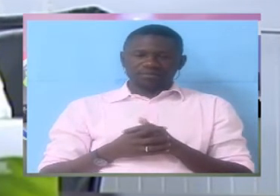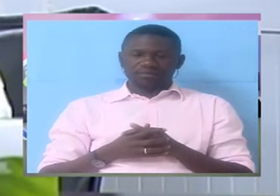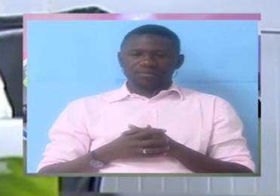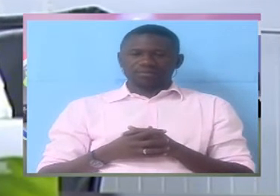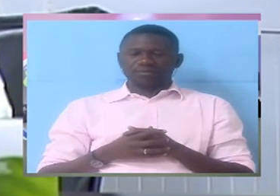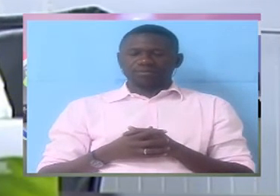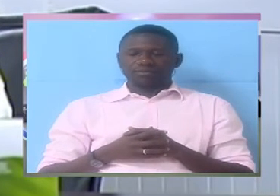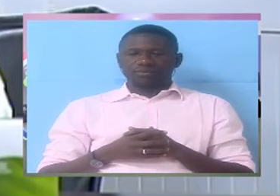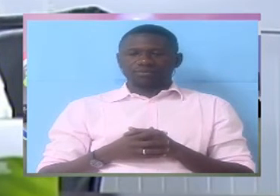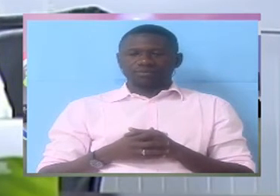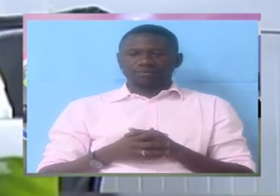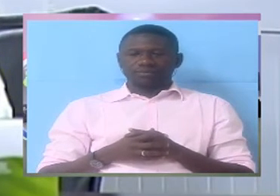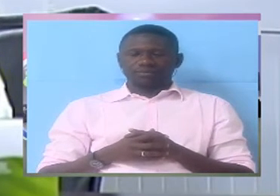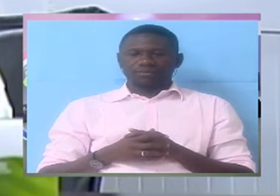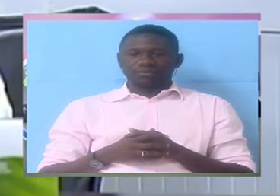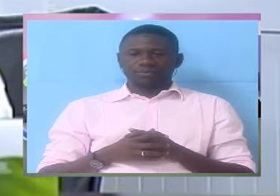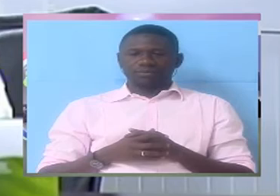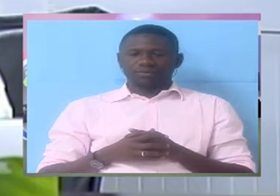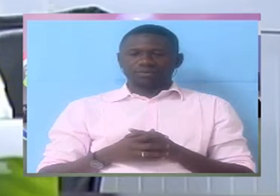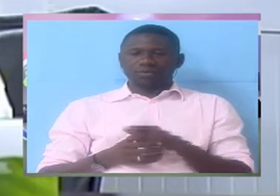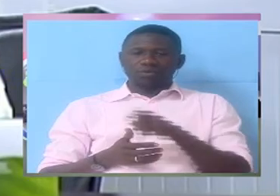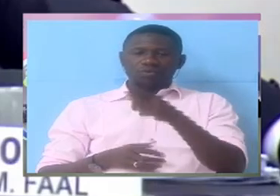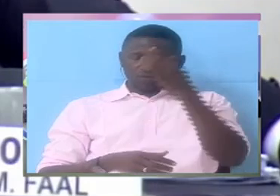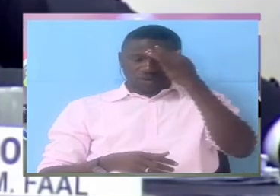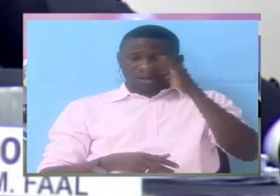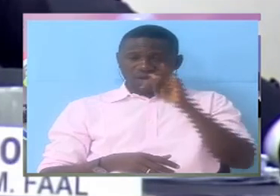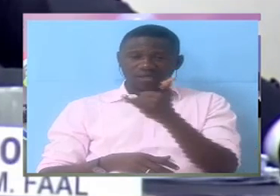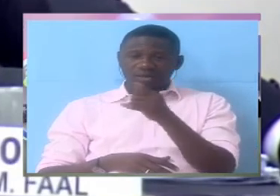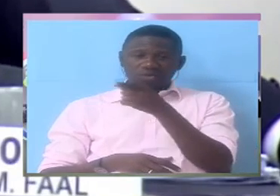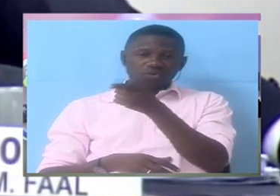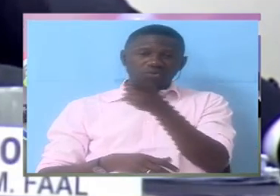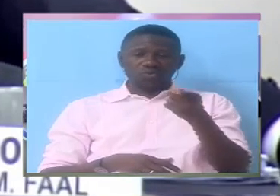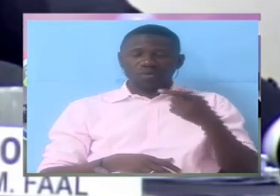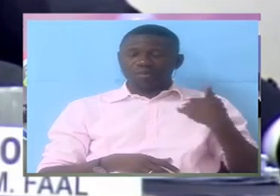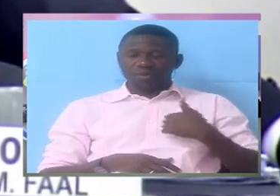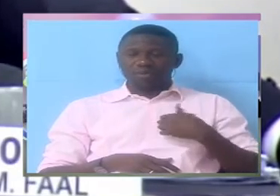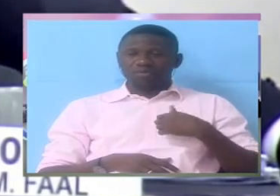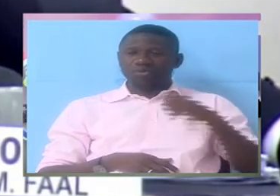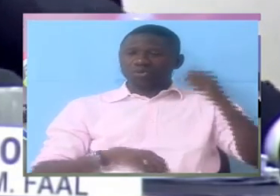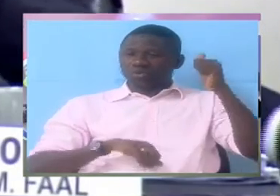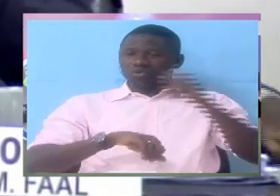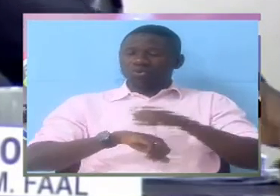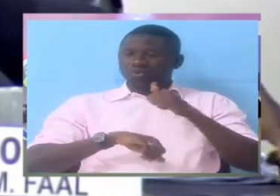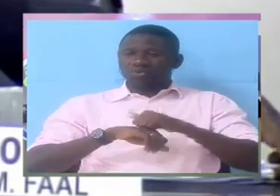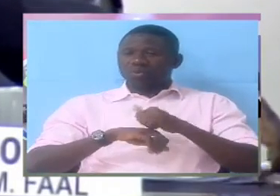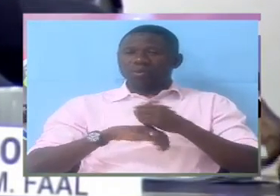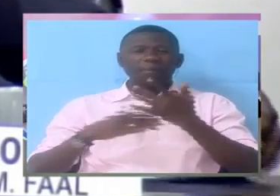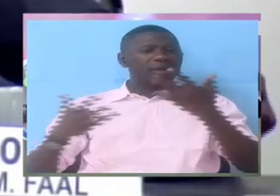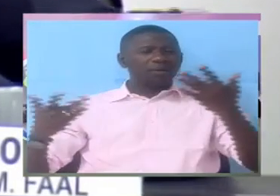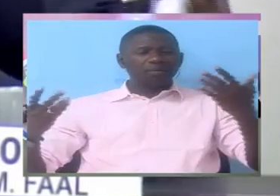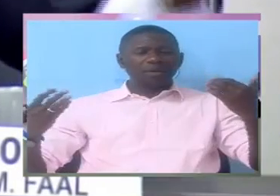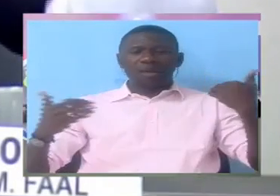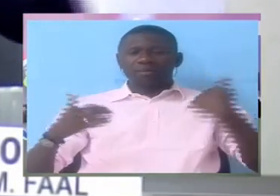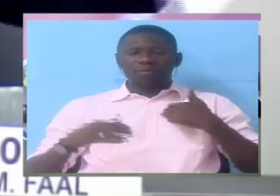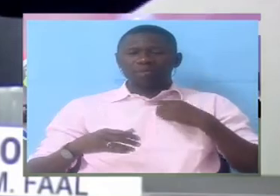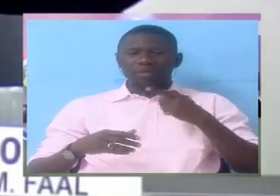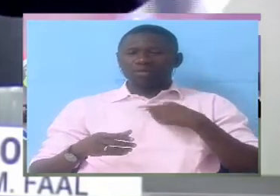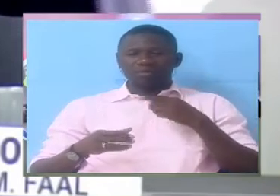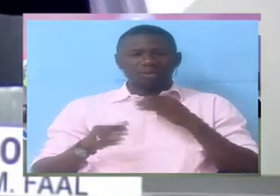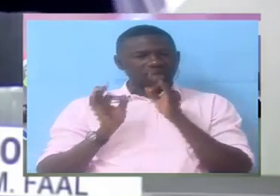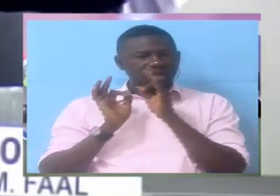nemisata fengo bela. Would you agree that you people tortured far more people than I have